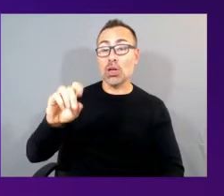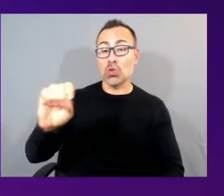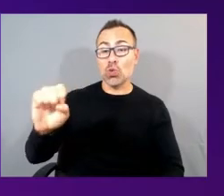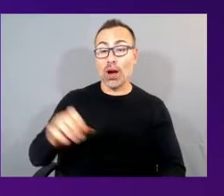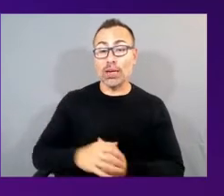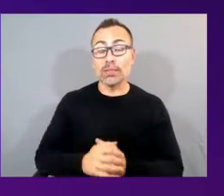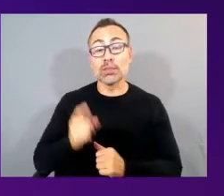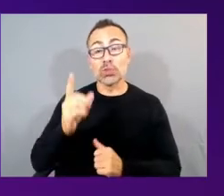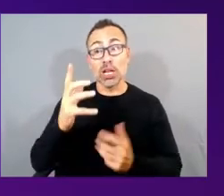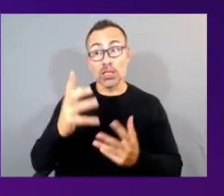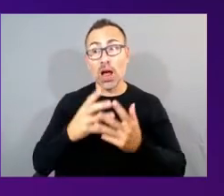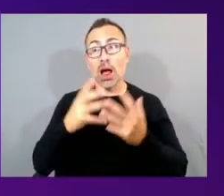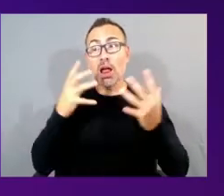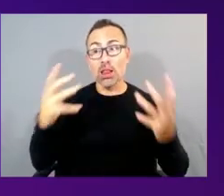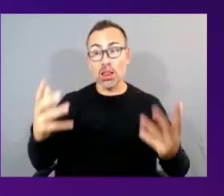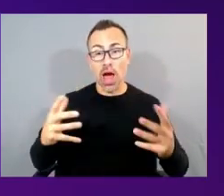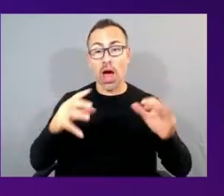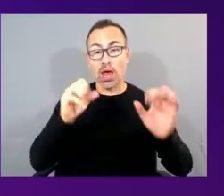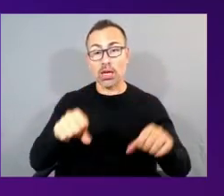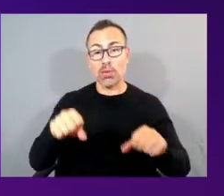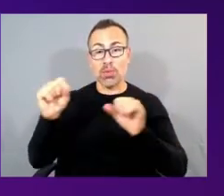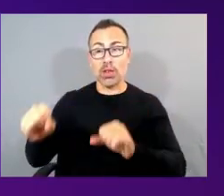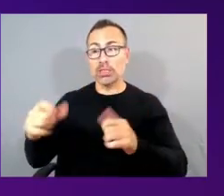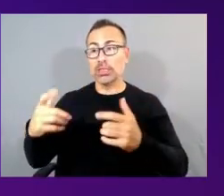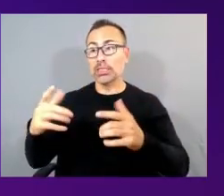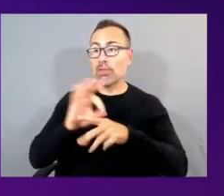and features we need straight out of the box.